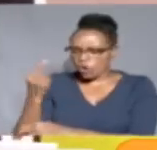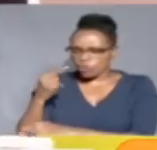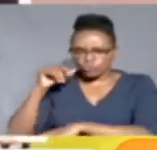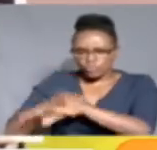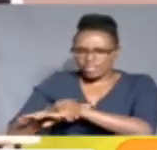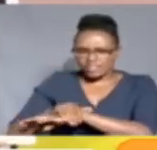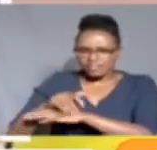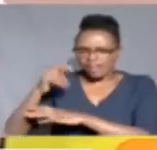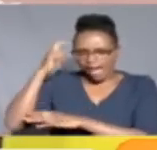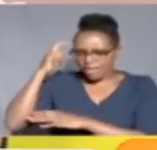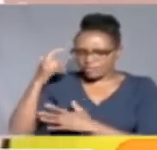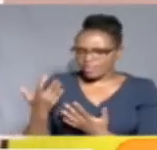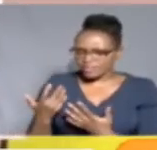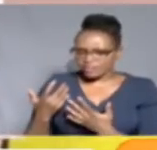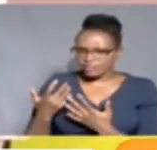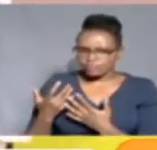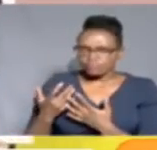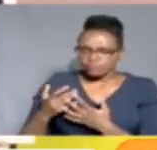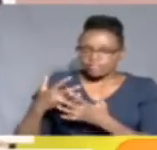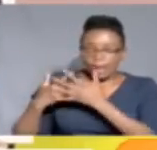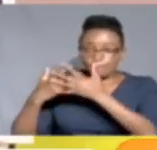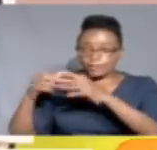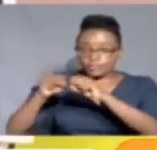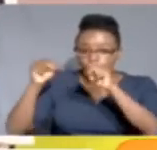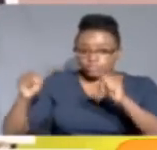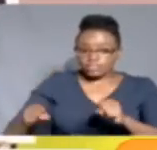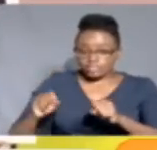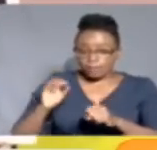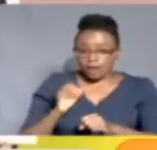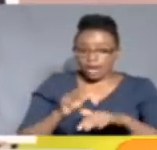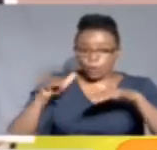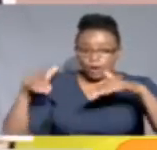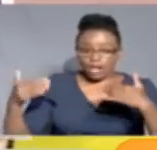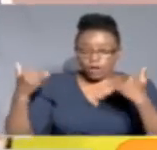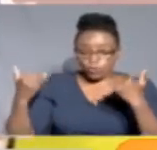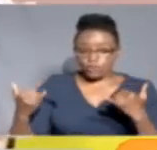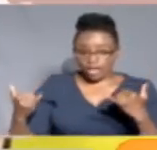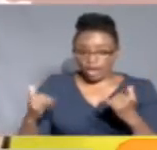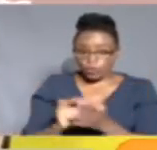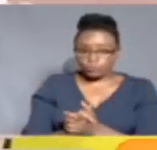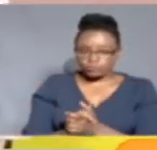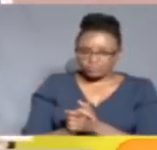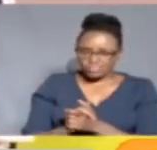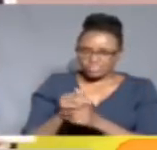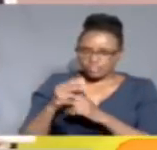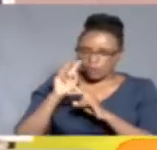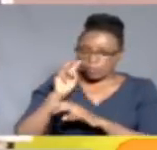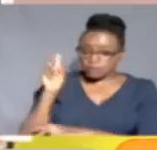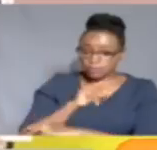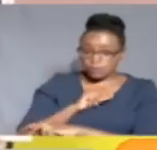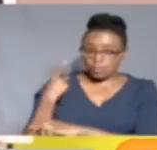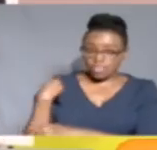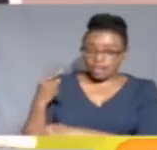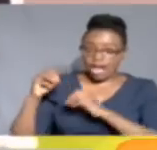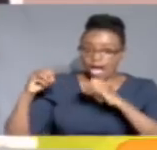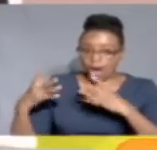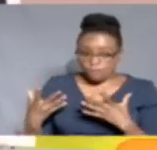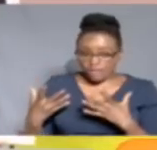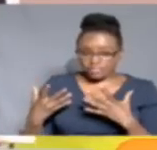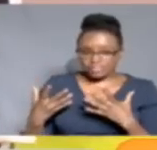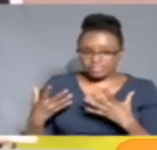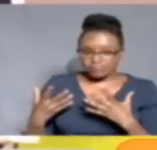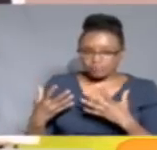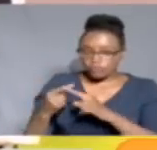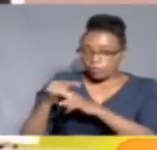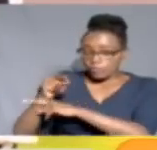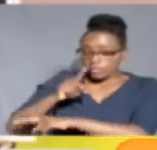sense of what our prison system looks like now. I just read a statistic of how much of